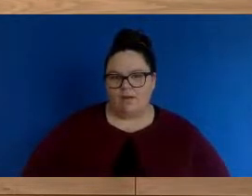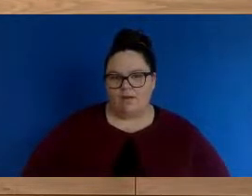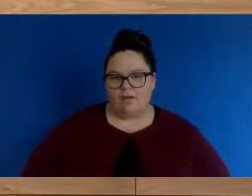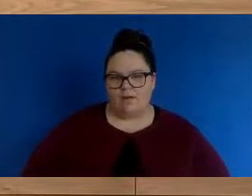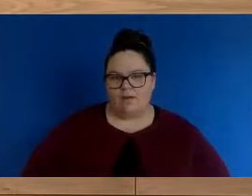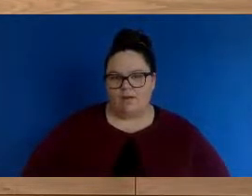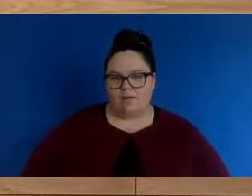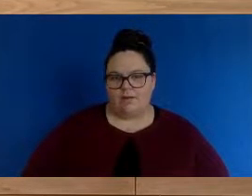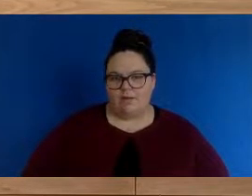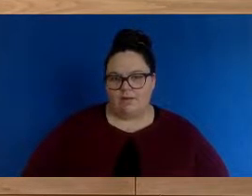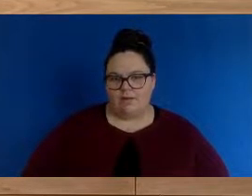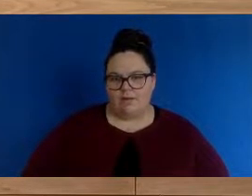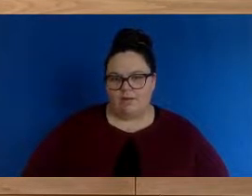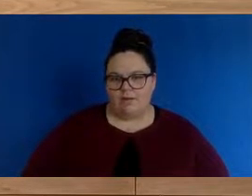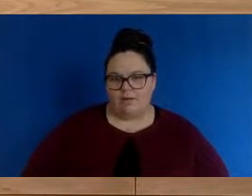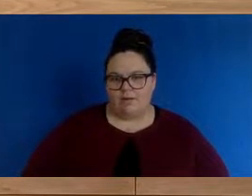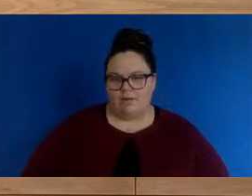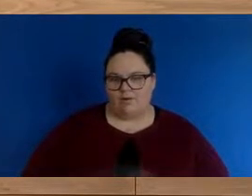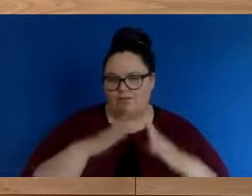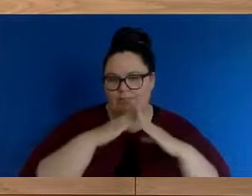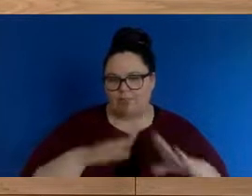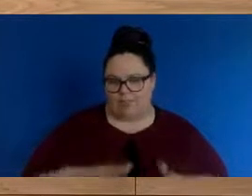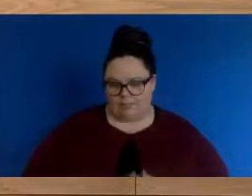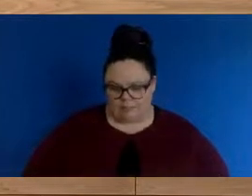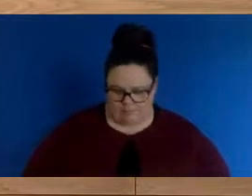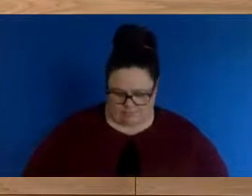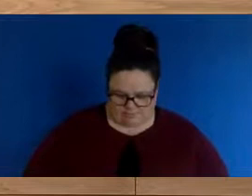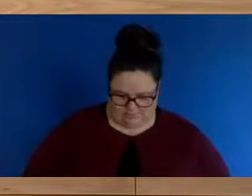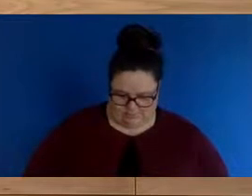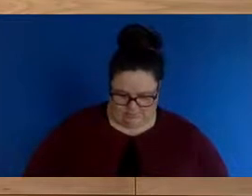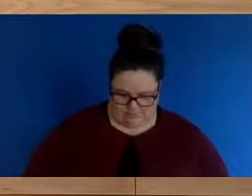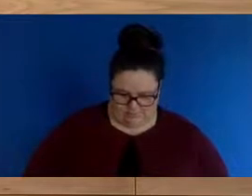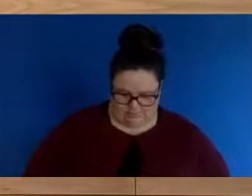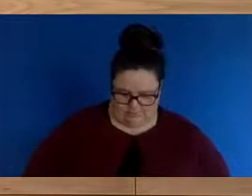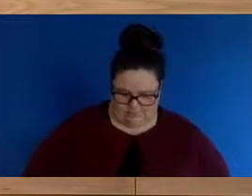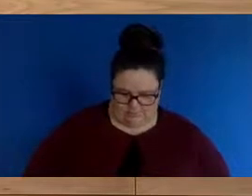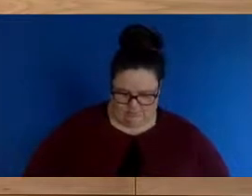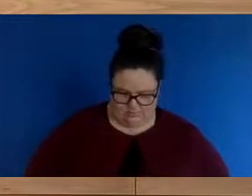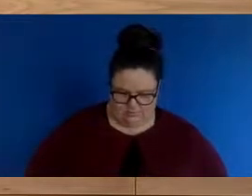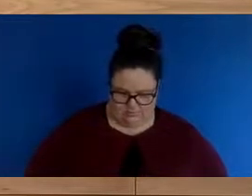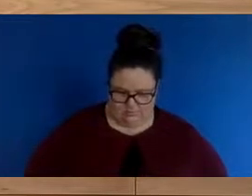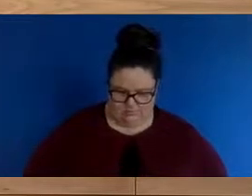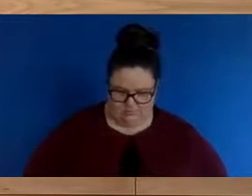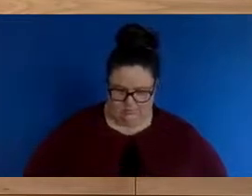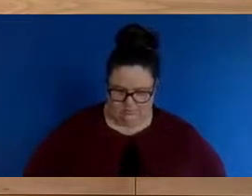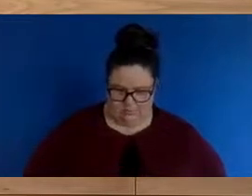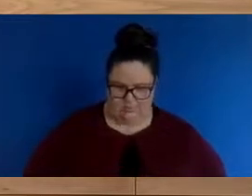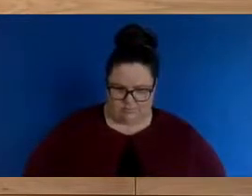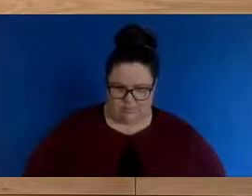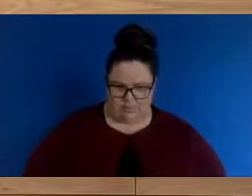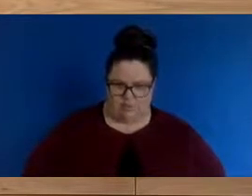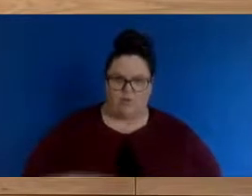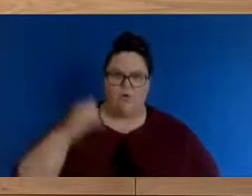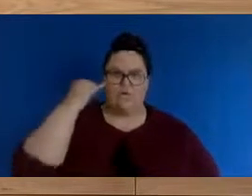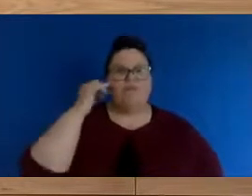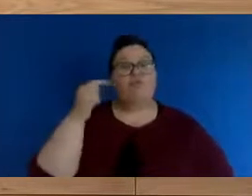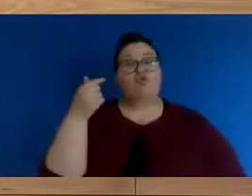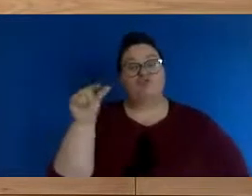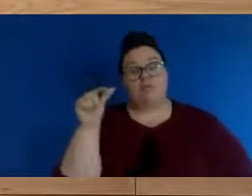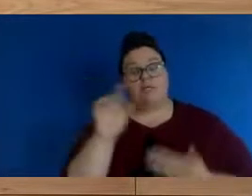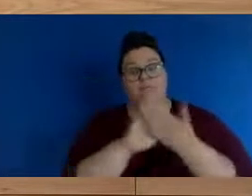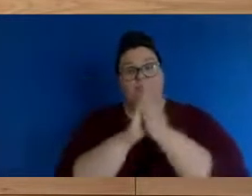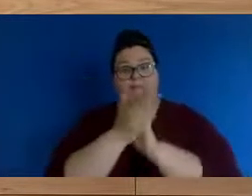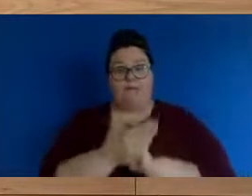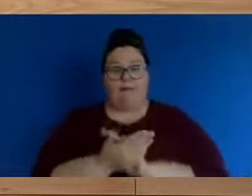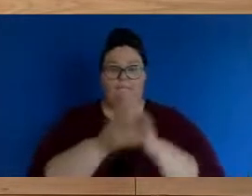been vaccinated. They have to isolate after we reach that green threshold.